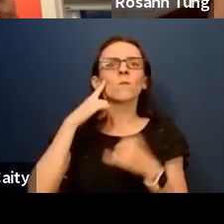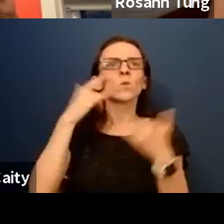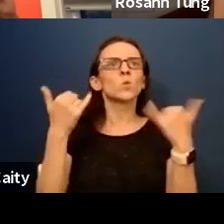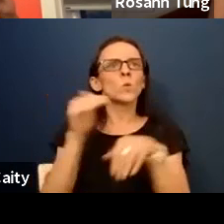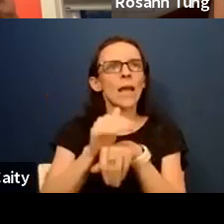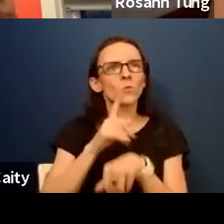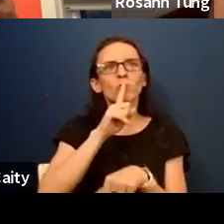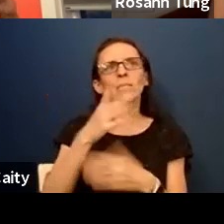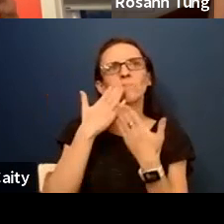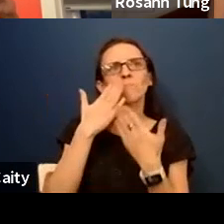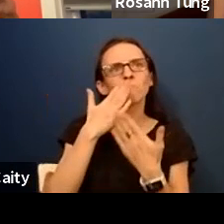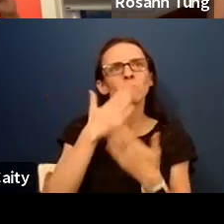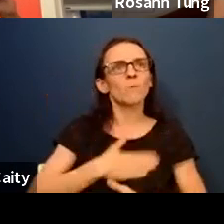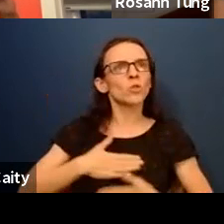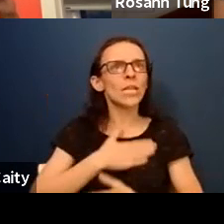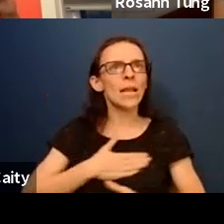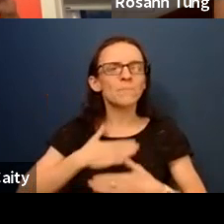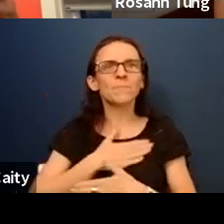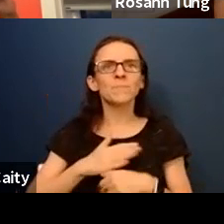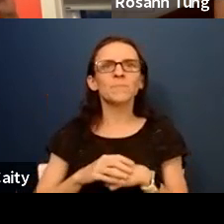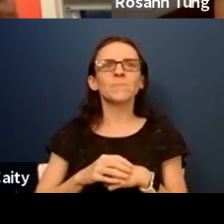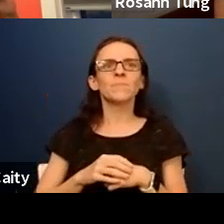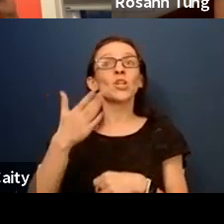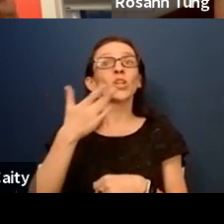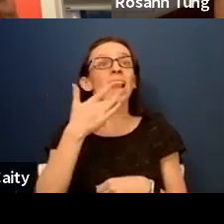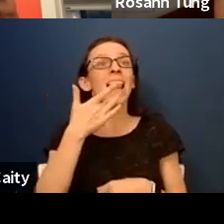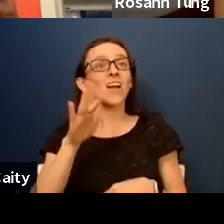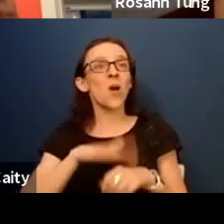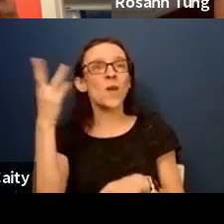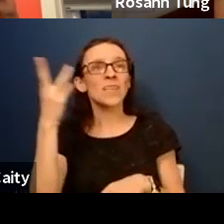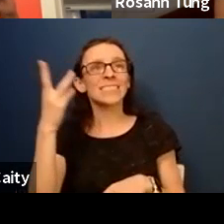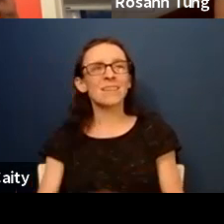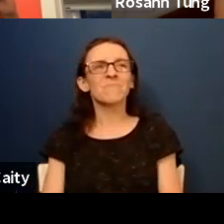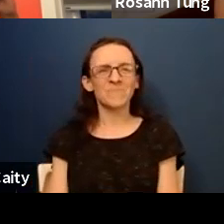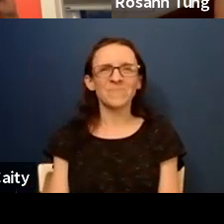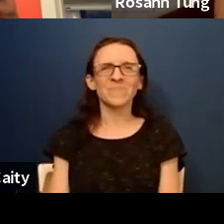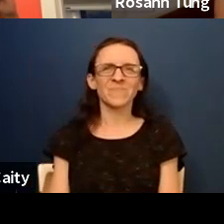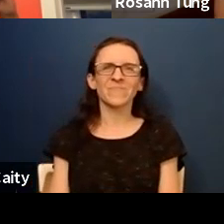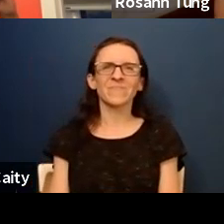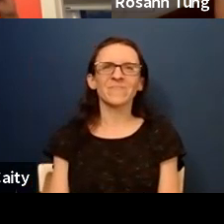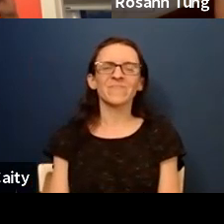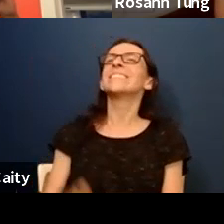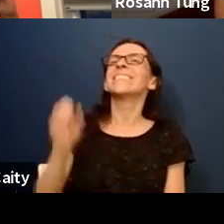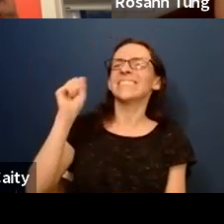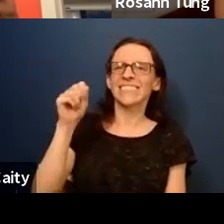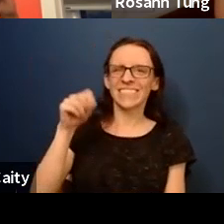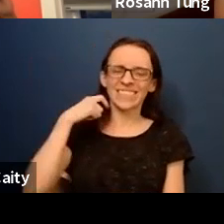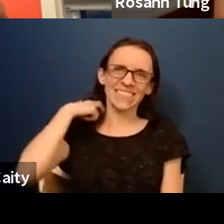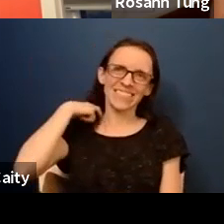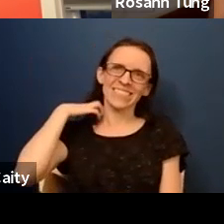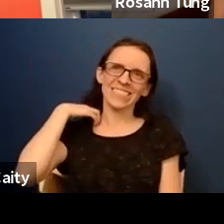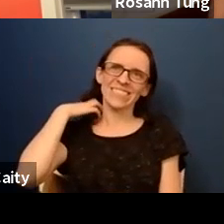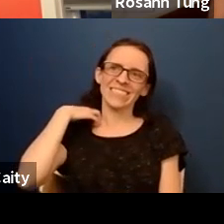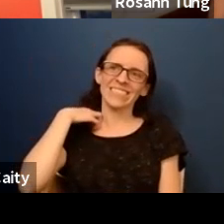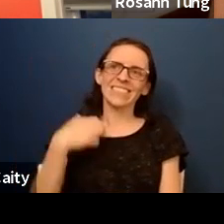greatly appreciate Good your luck Wednesday. And indeed, you know what I